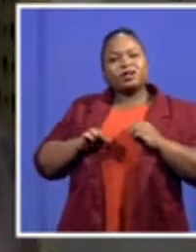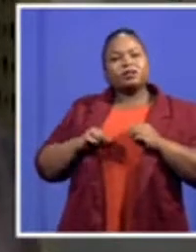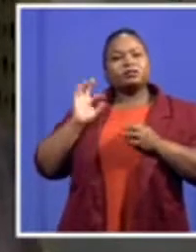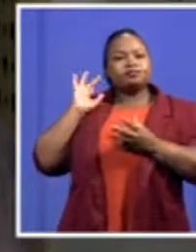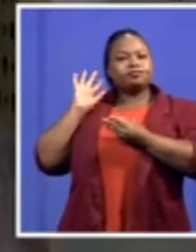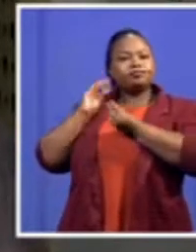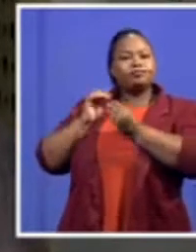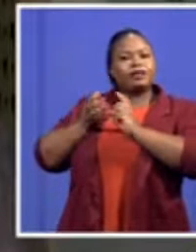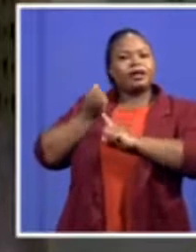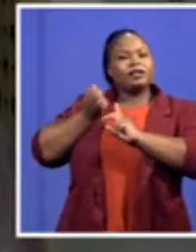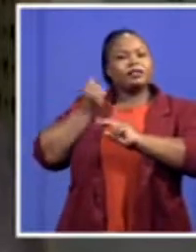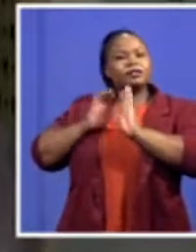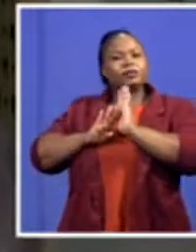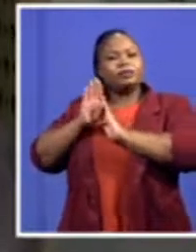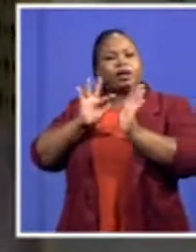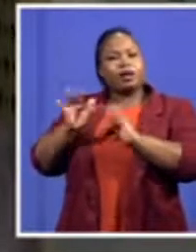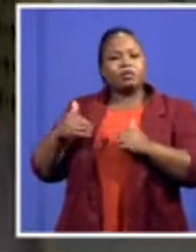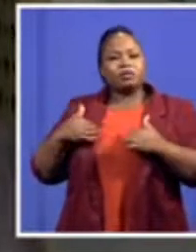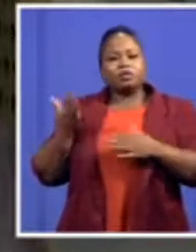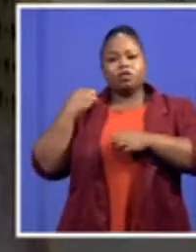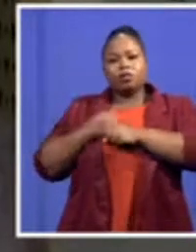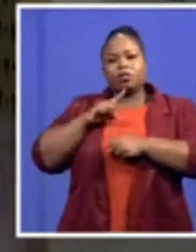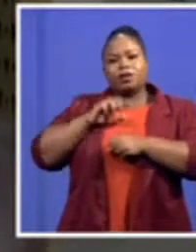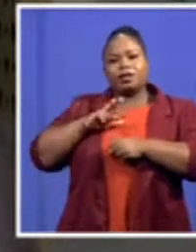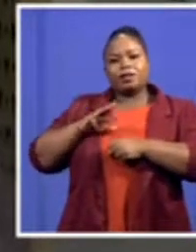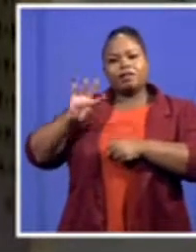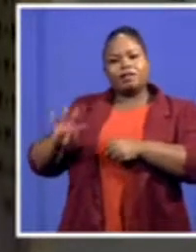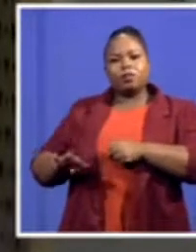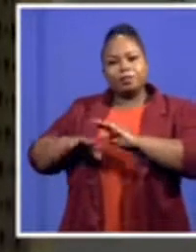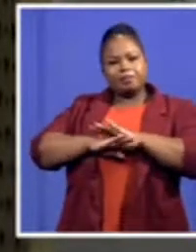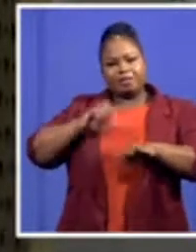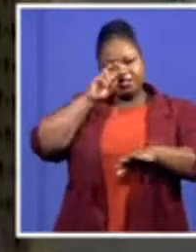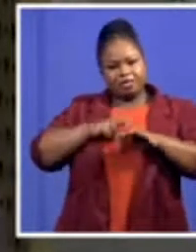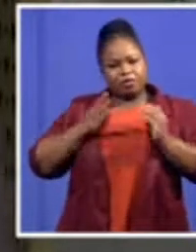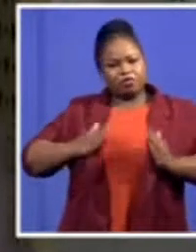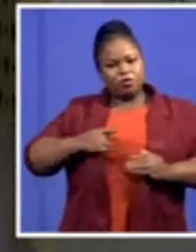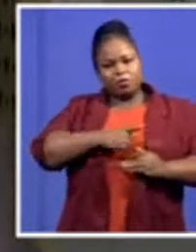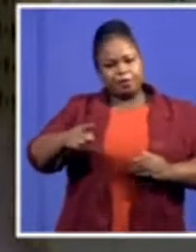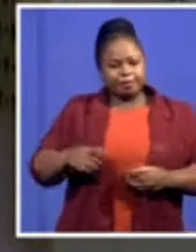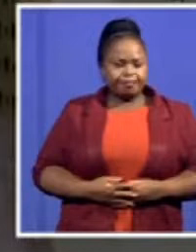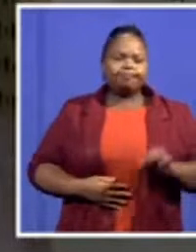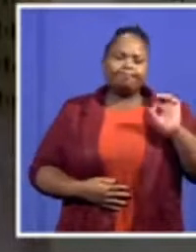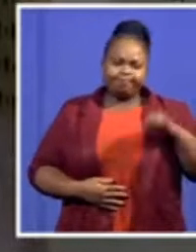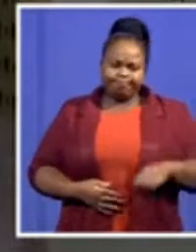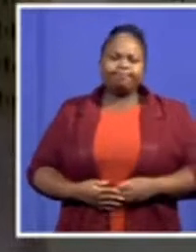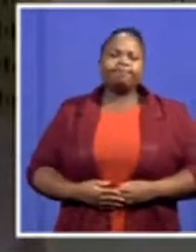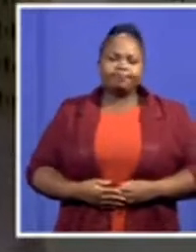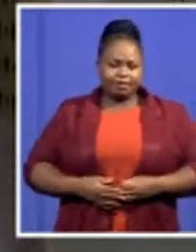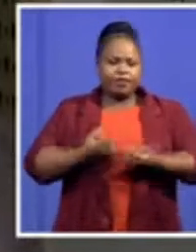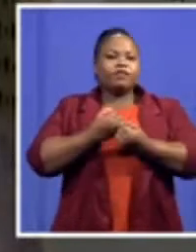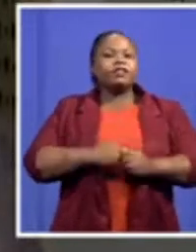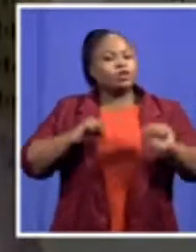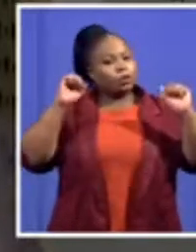these basic of human needs. Indeed, freedom is going to be